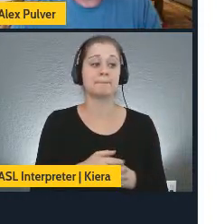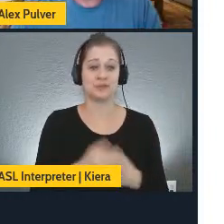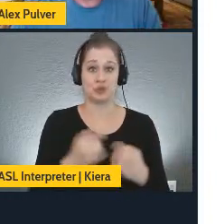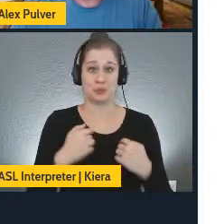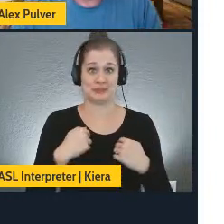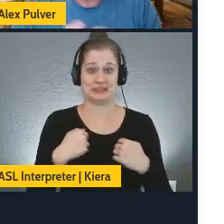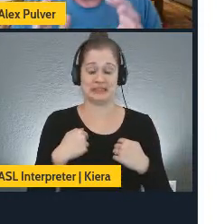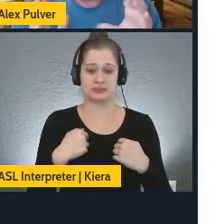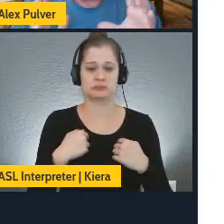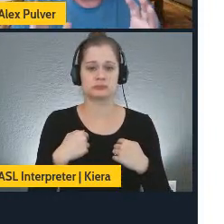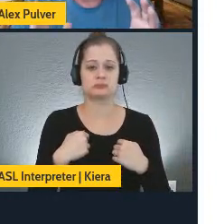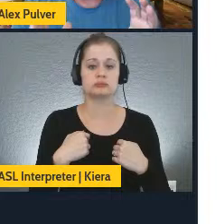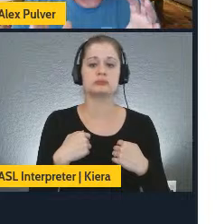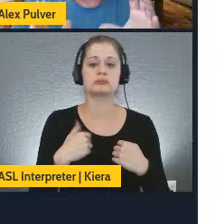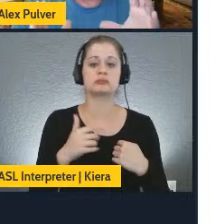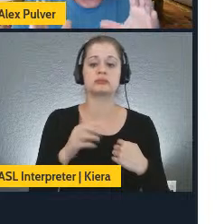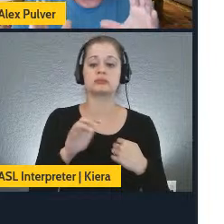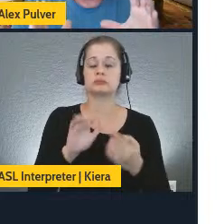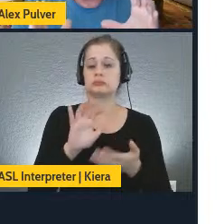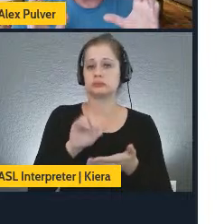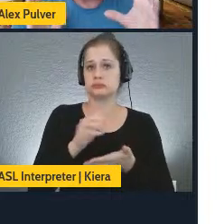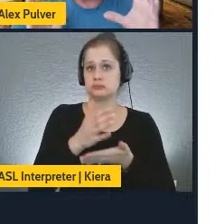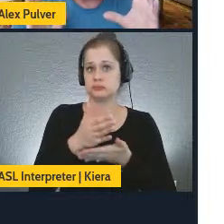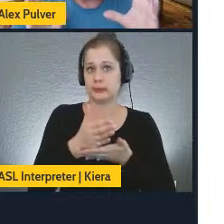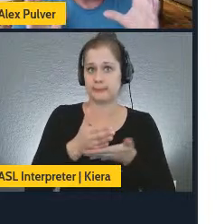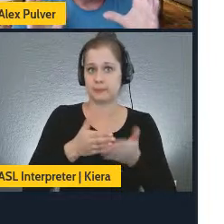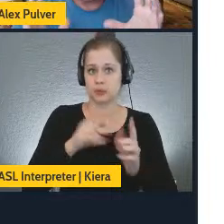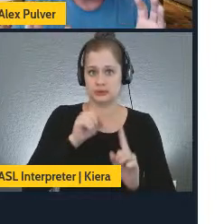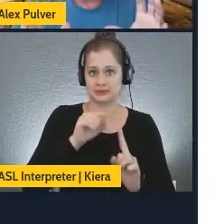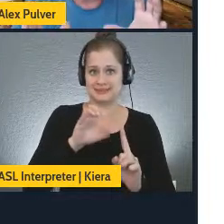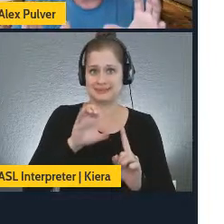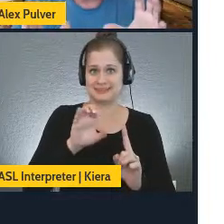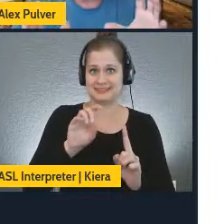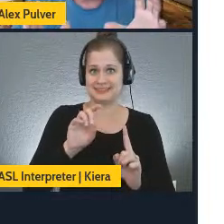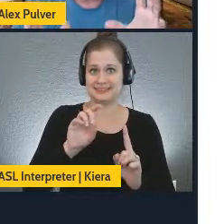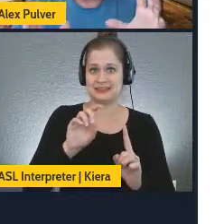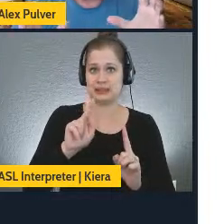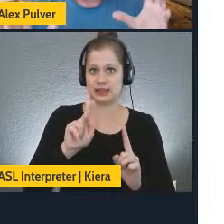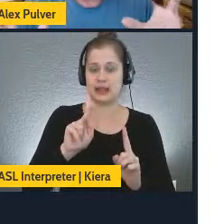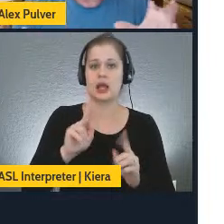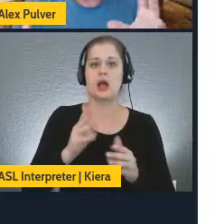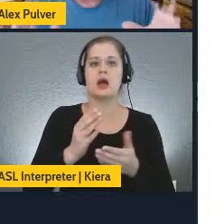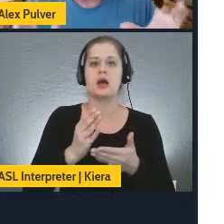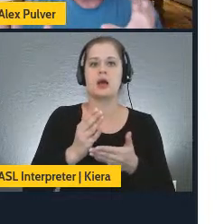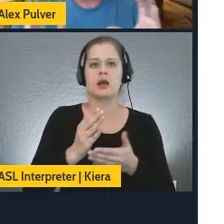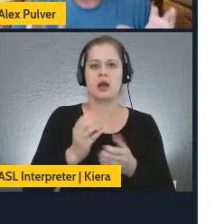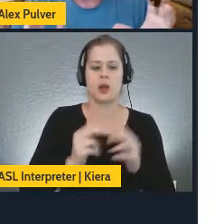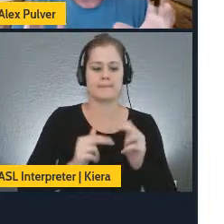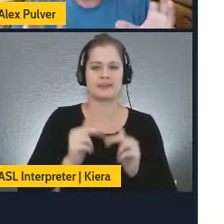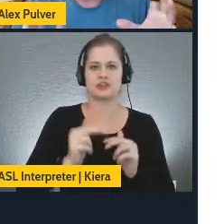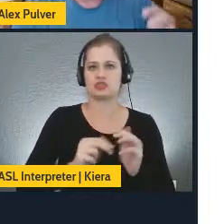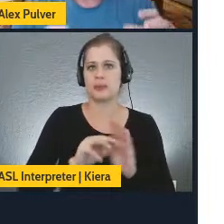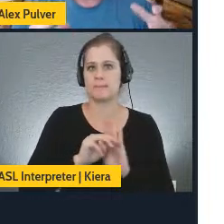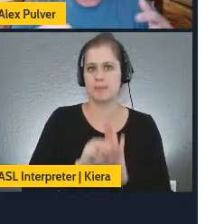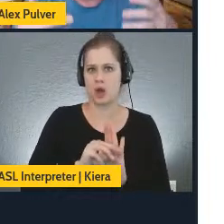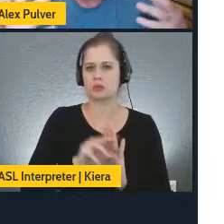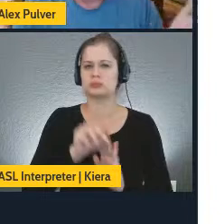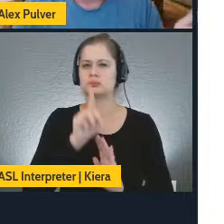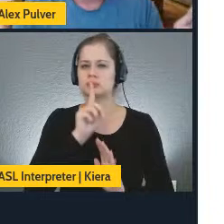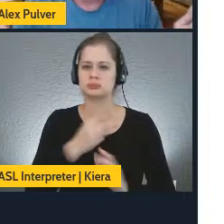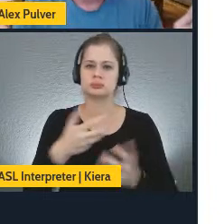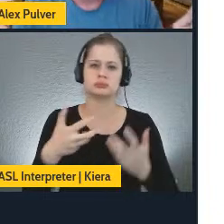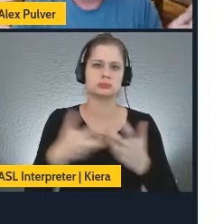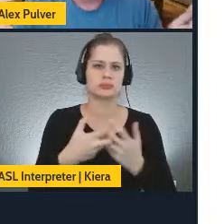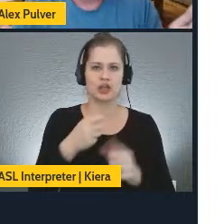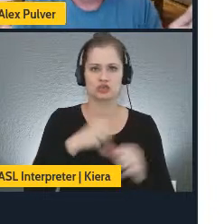me, the component and the CDK composition model map really well to each other, because what are we